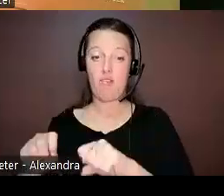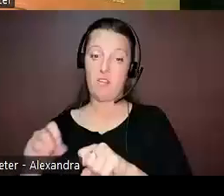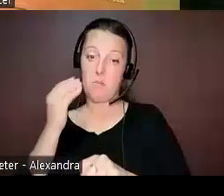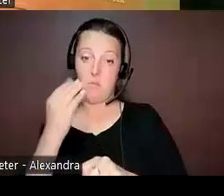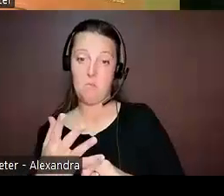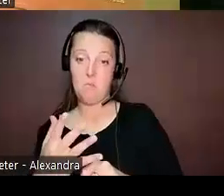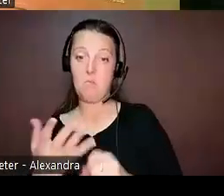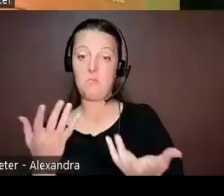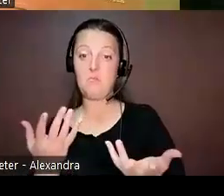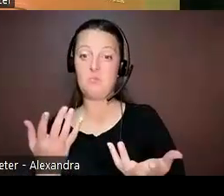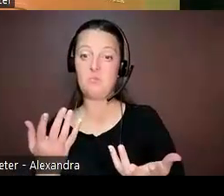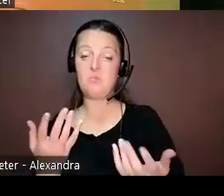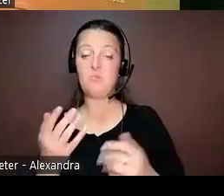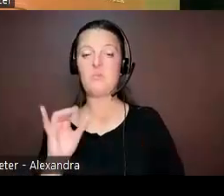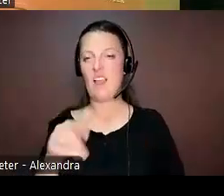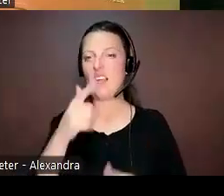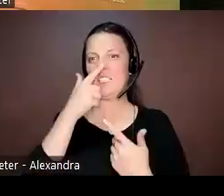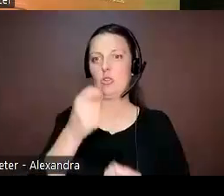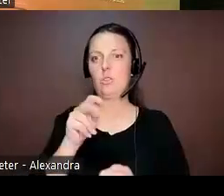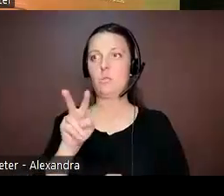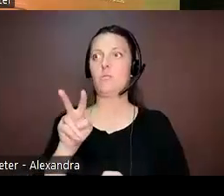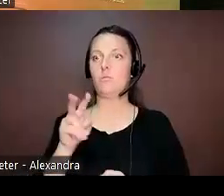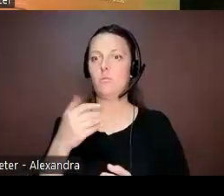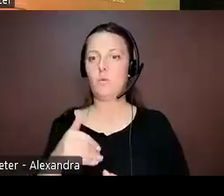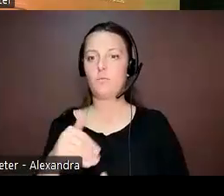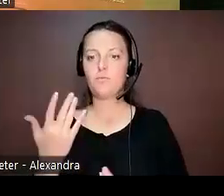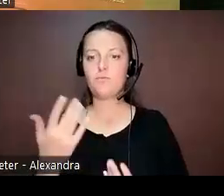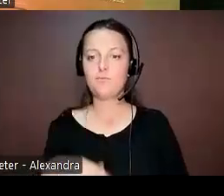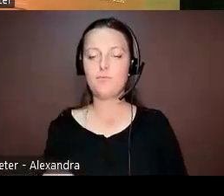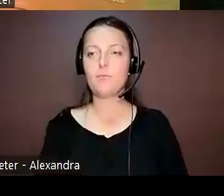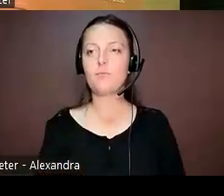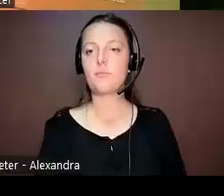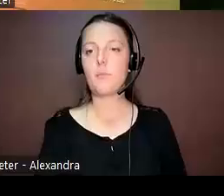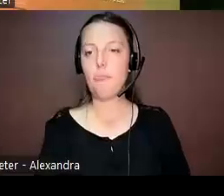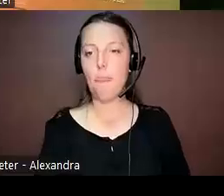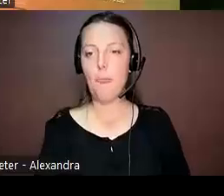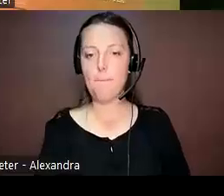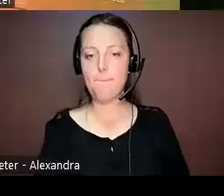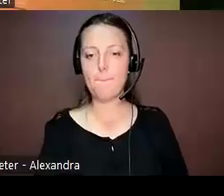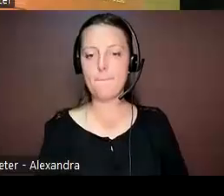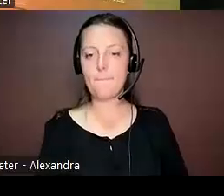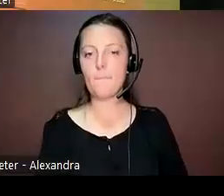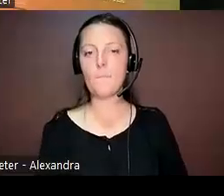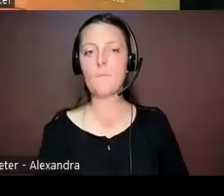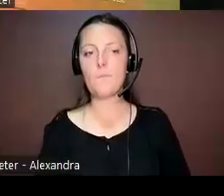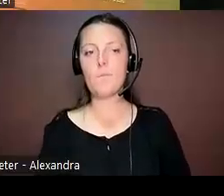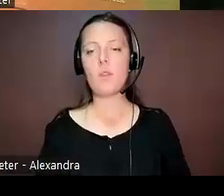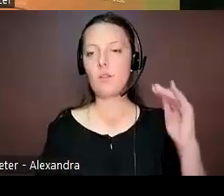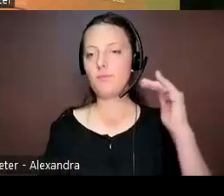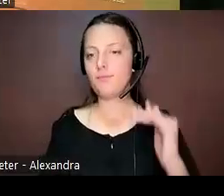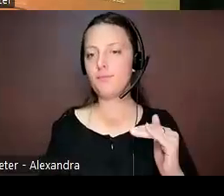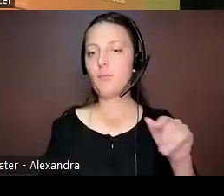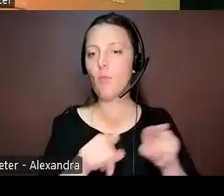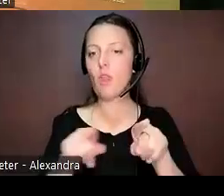kind of striking. He also goes on to report another very interesting finding related